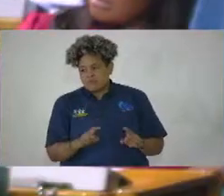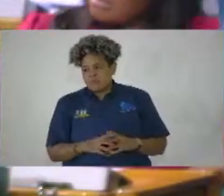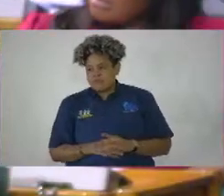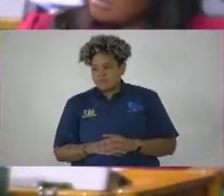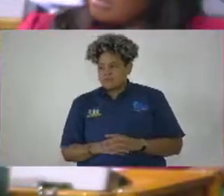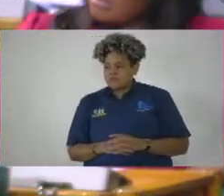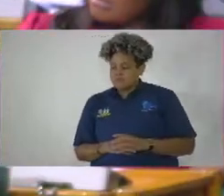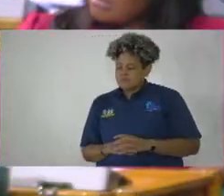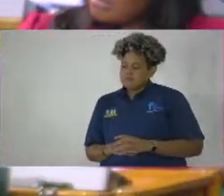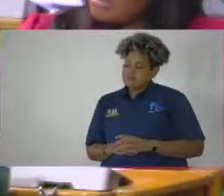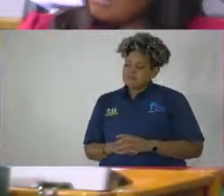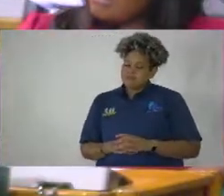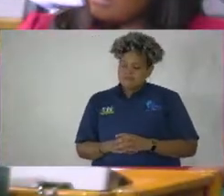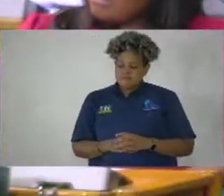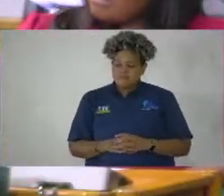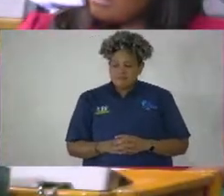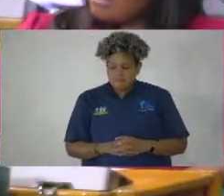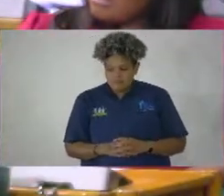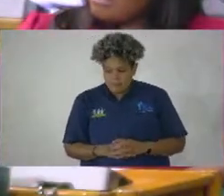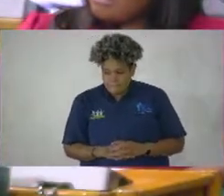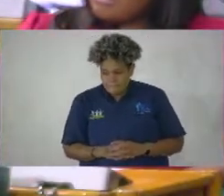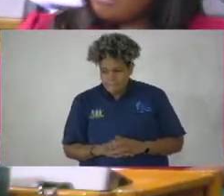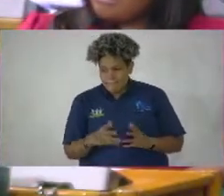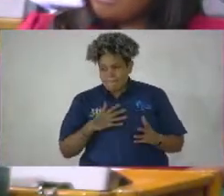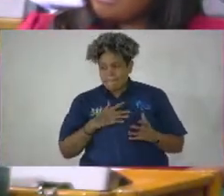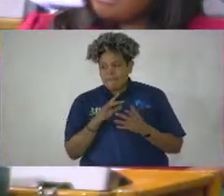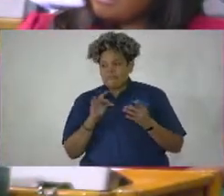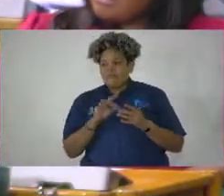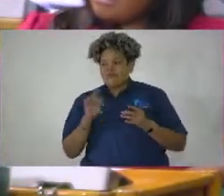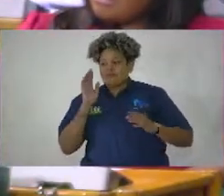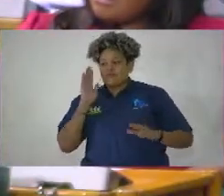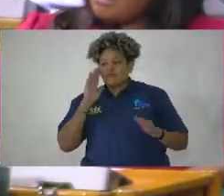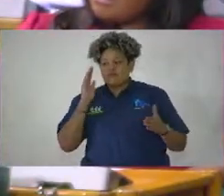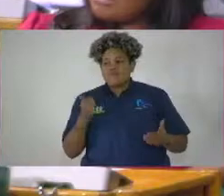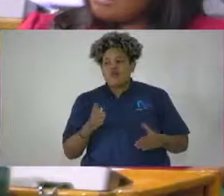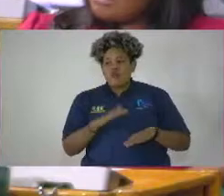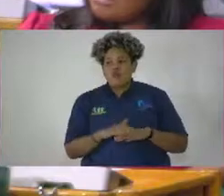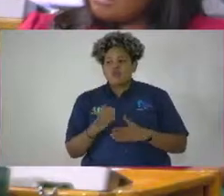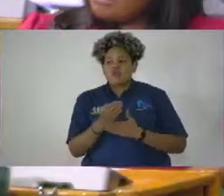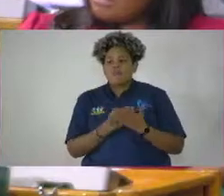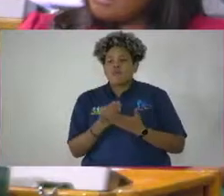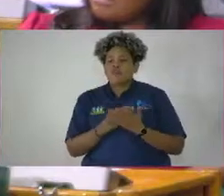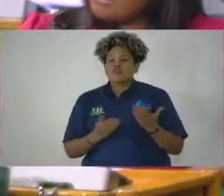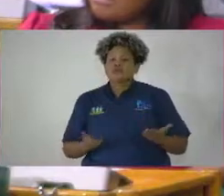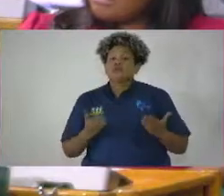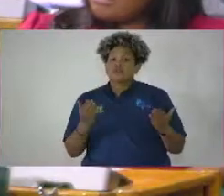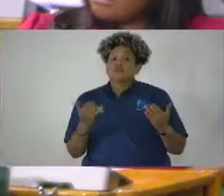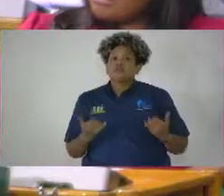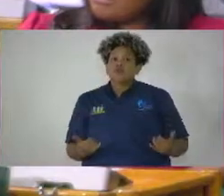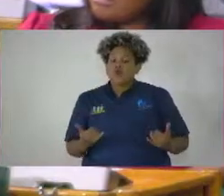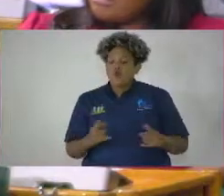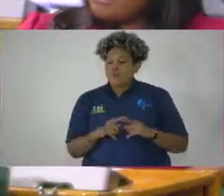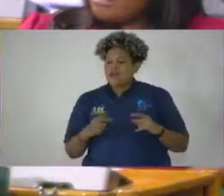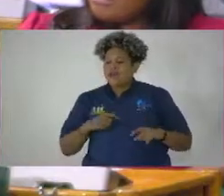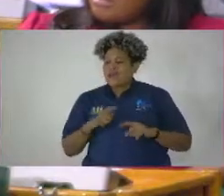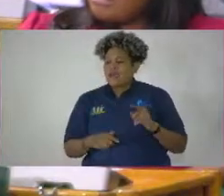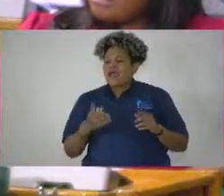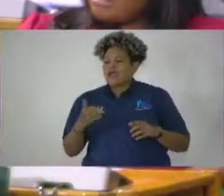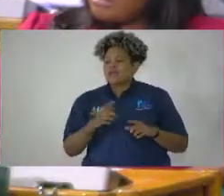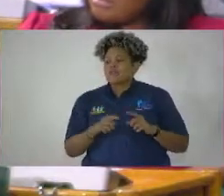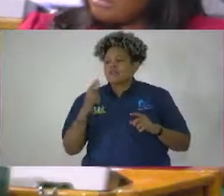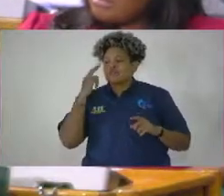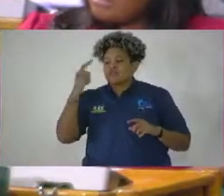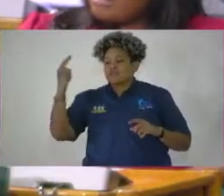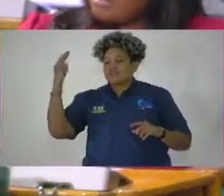Mr. Speaker, my remarks will be focused on the budget before us. But I can't help but reflect